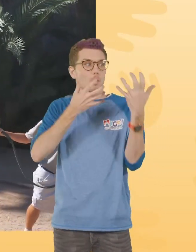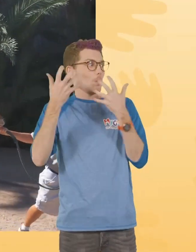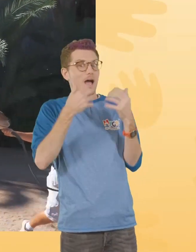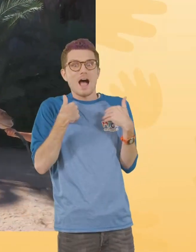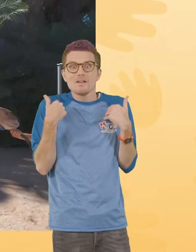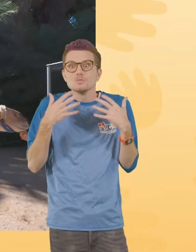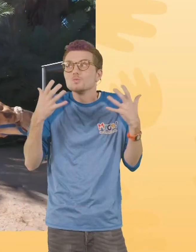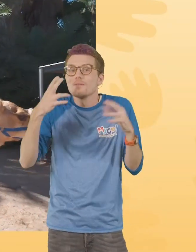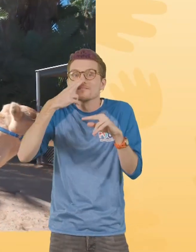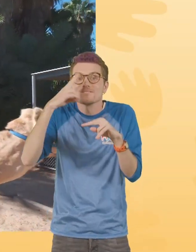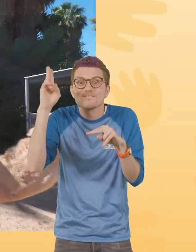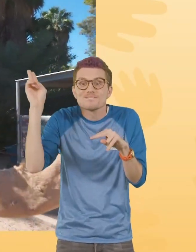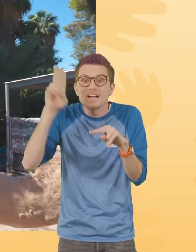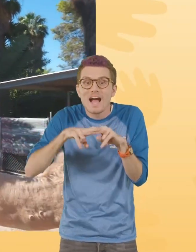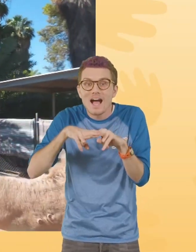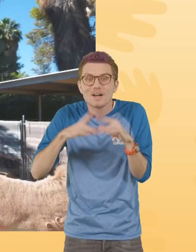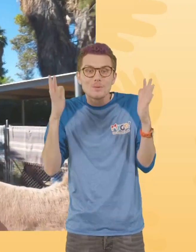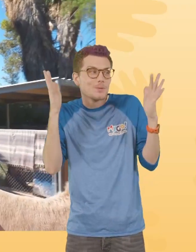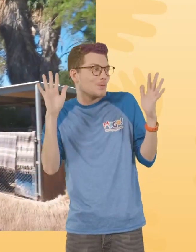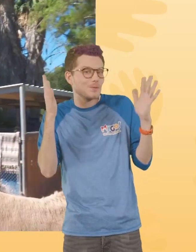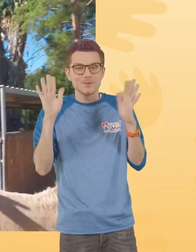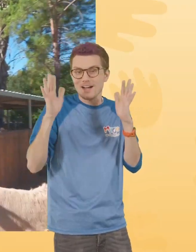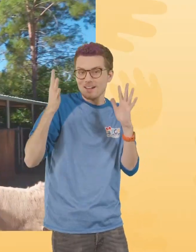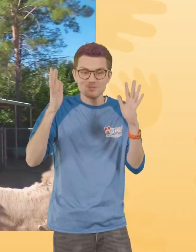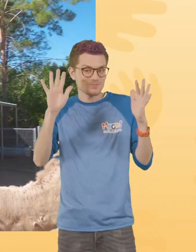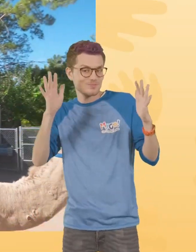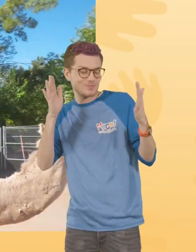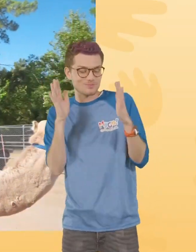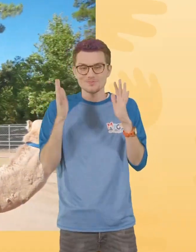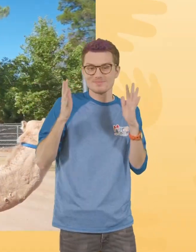Whoa. I'm having so much fun. Wee! Hello!